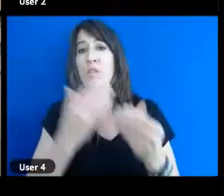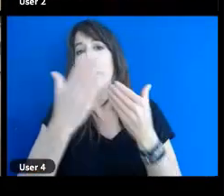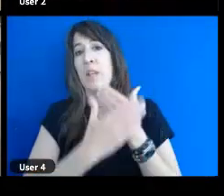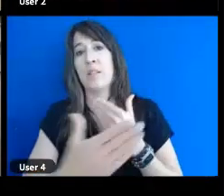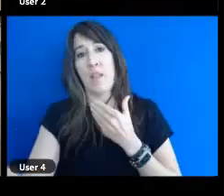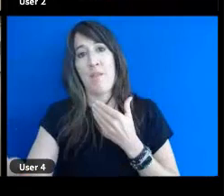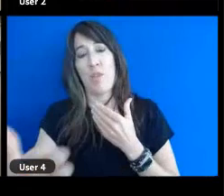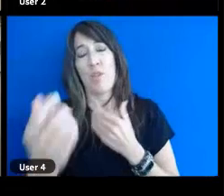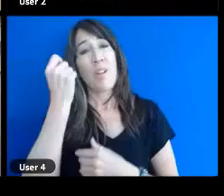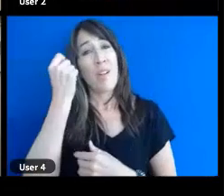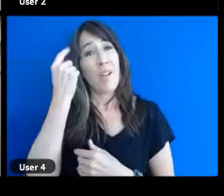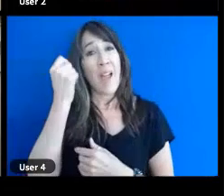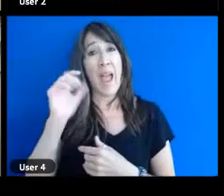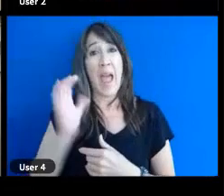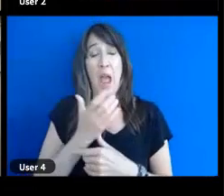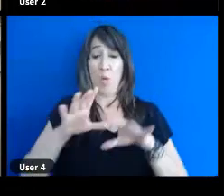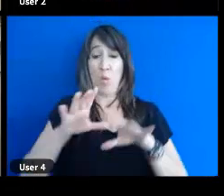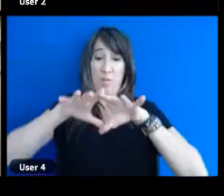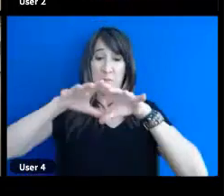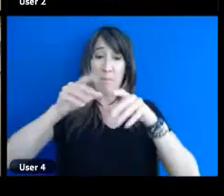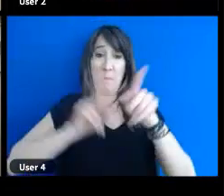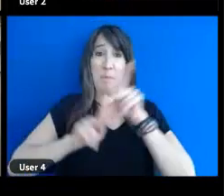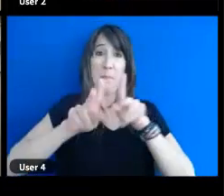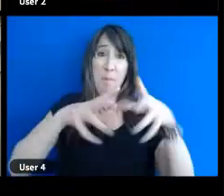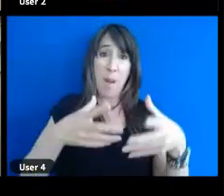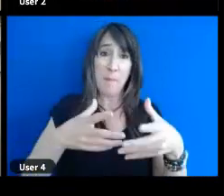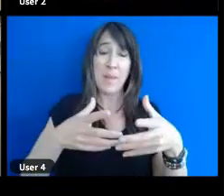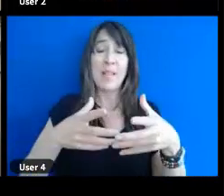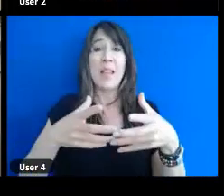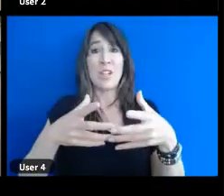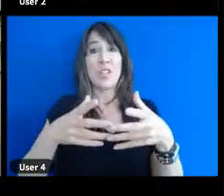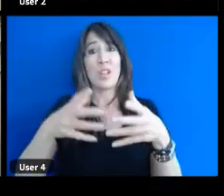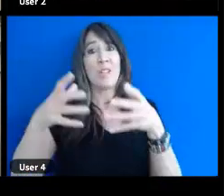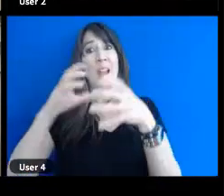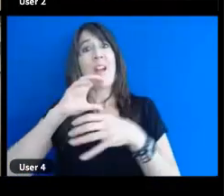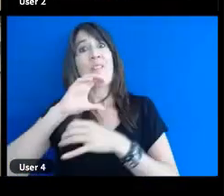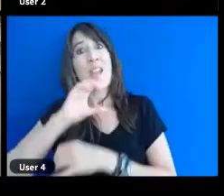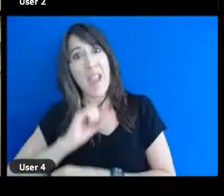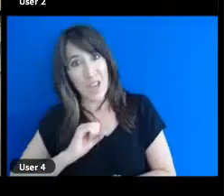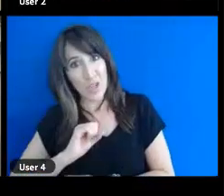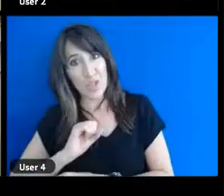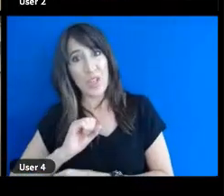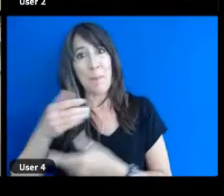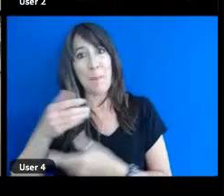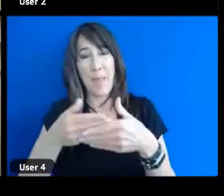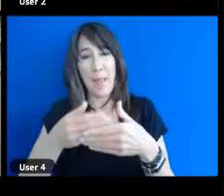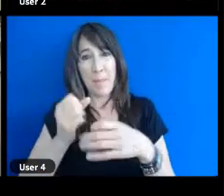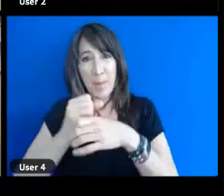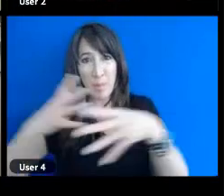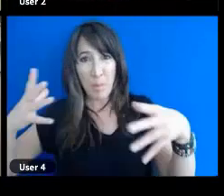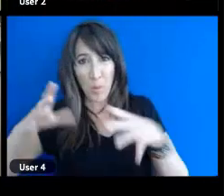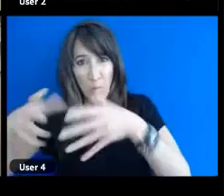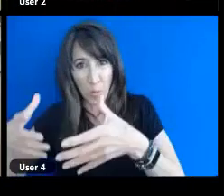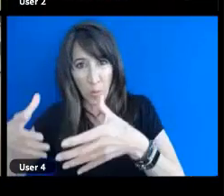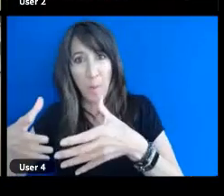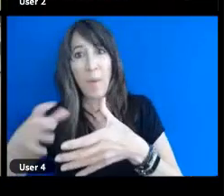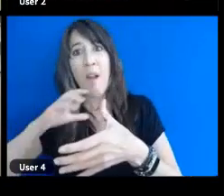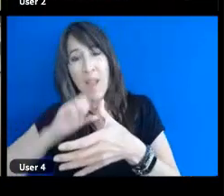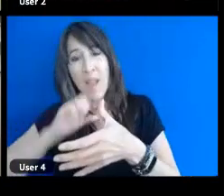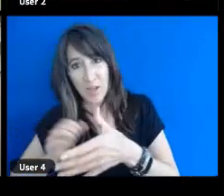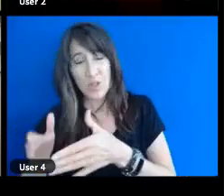will. We still have an aging baby boomer population. We still have increased retirements, declining birth